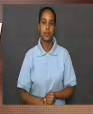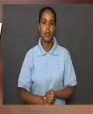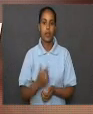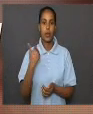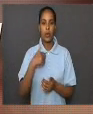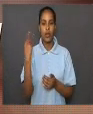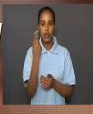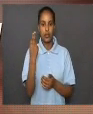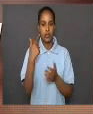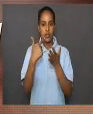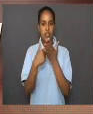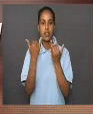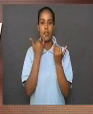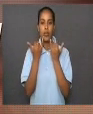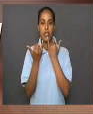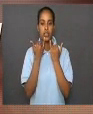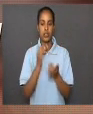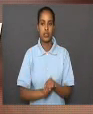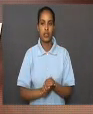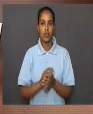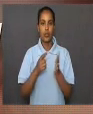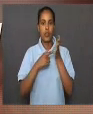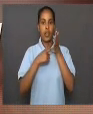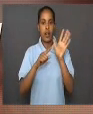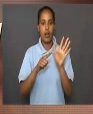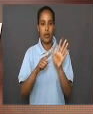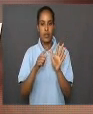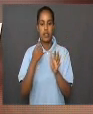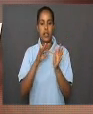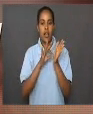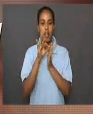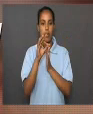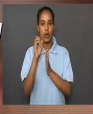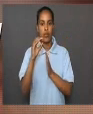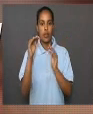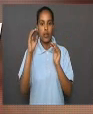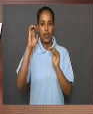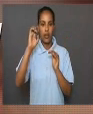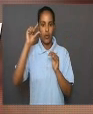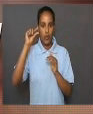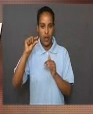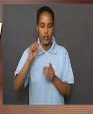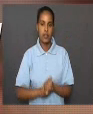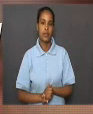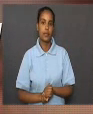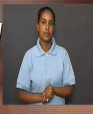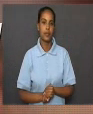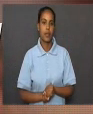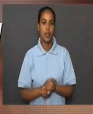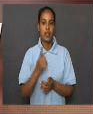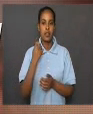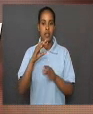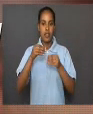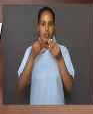We can use this information to figure out the number of equivalents. The